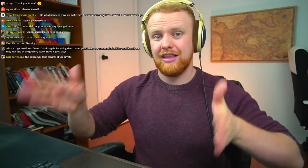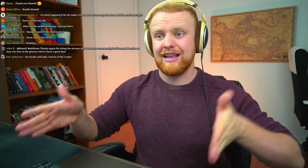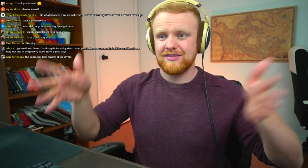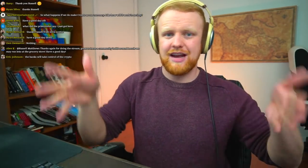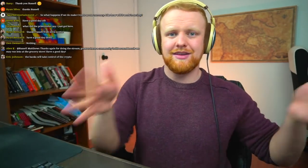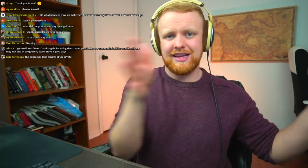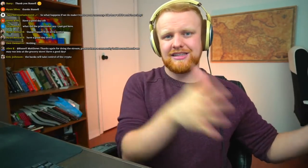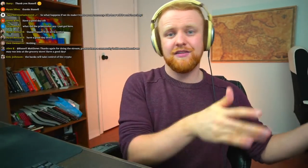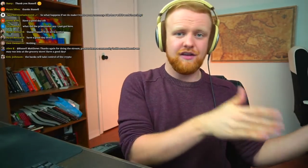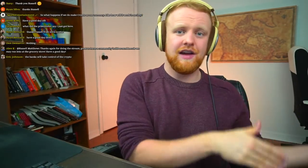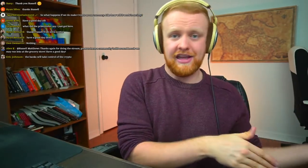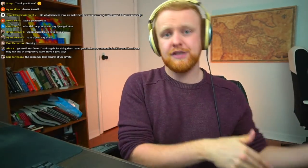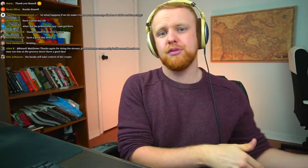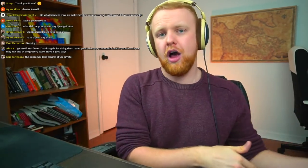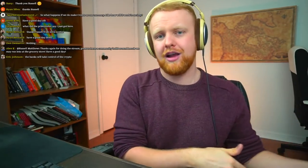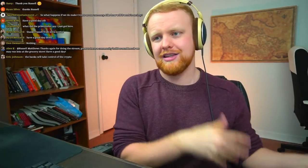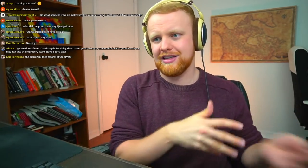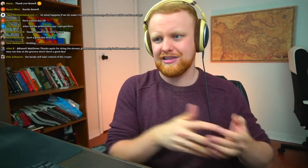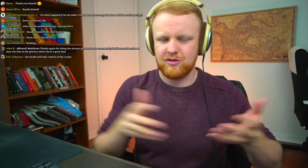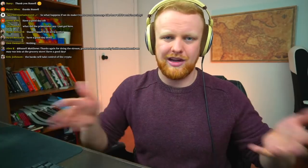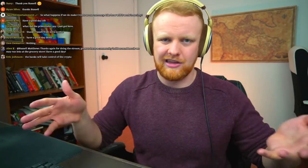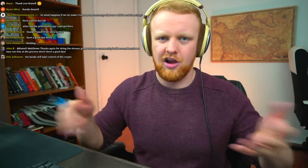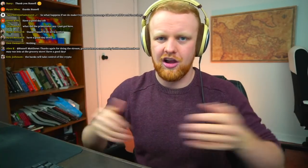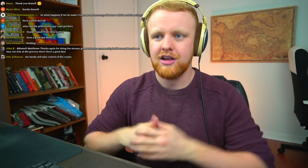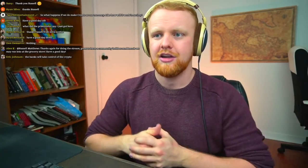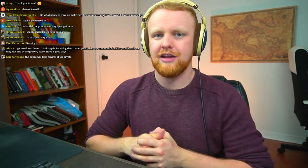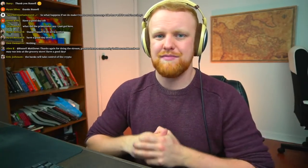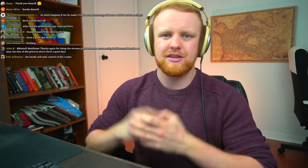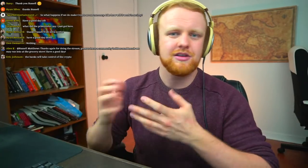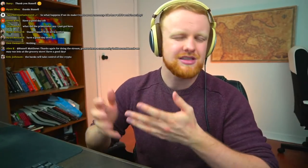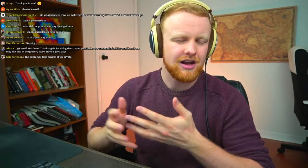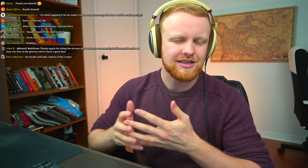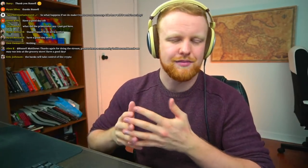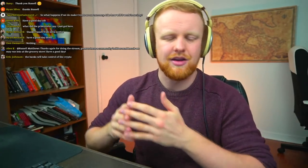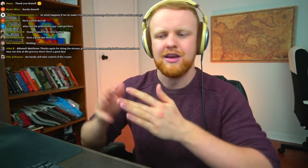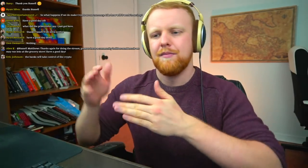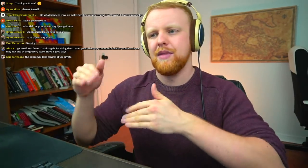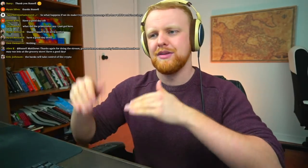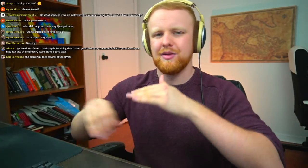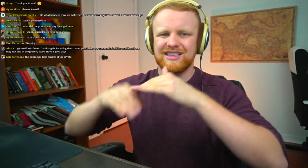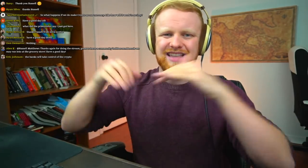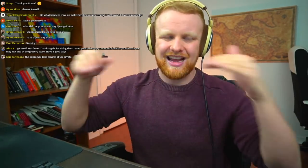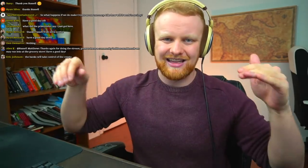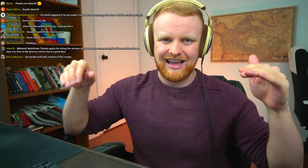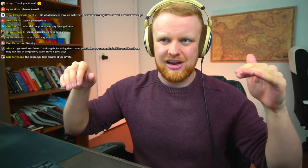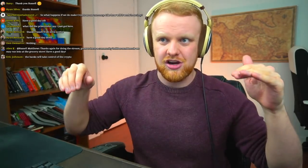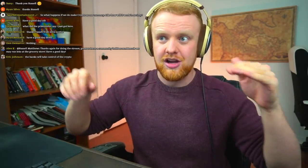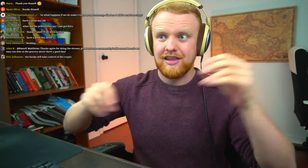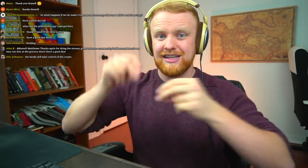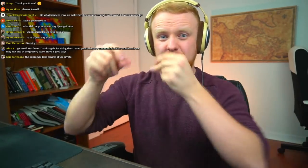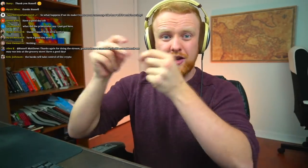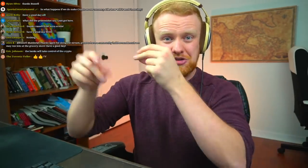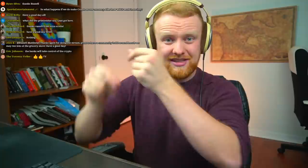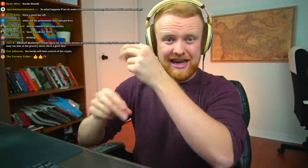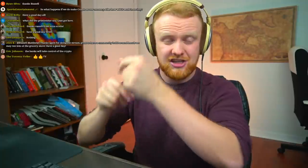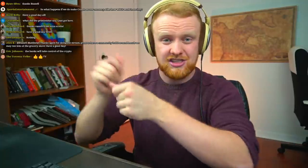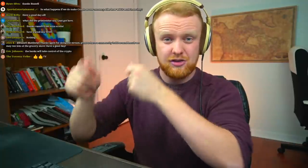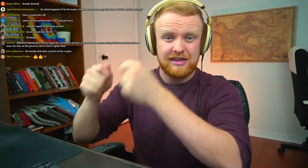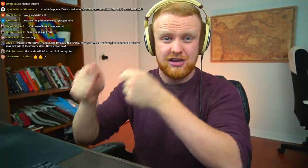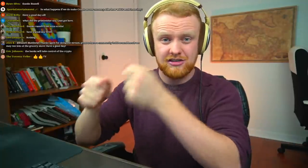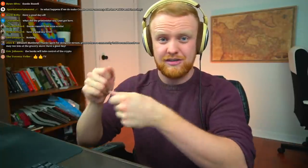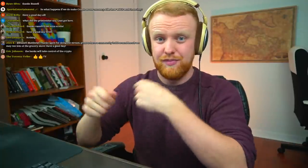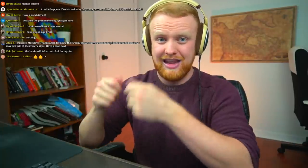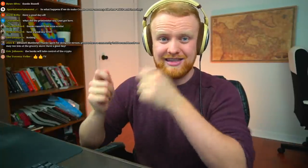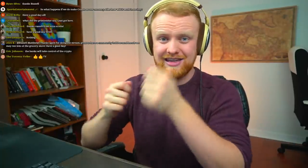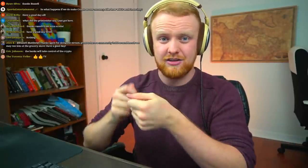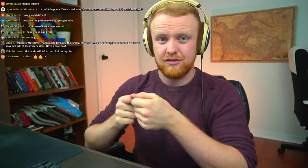the length of time it takes to verify each block is quite long, right? But there is thoughts about maybe doing a second layer that does quick transactions so you